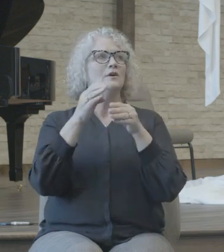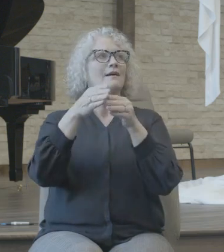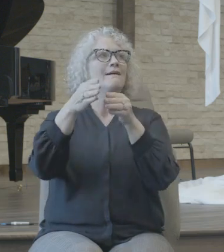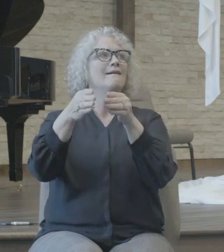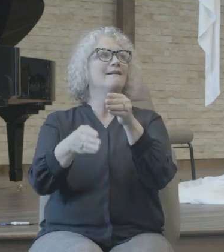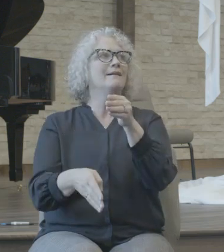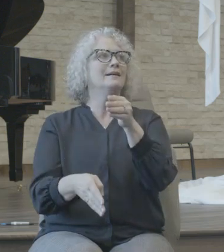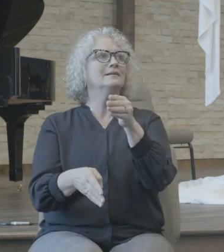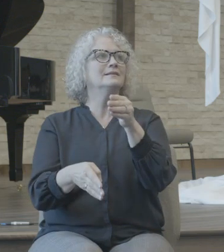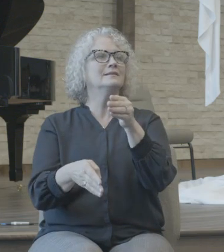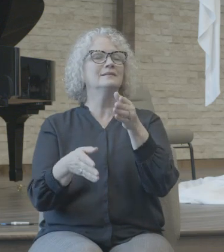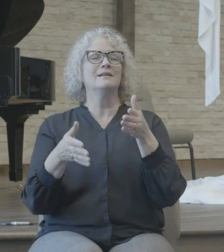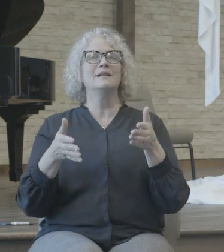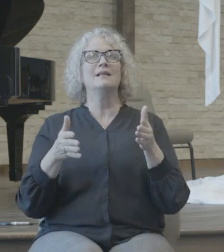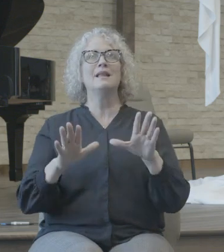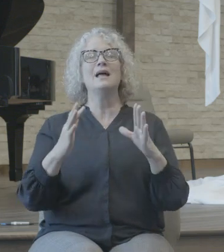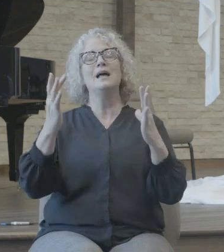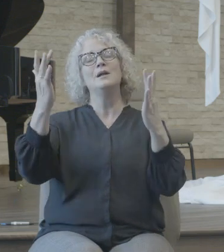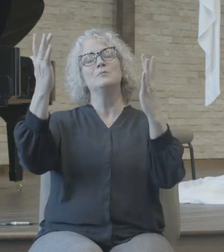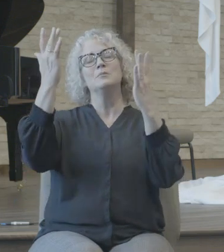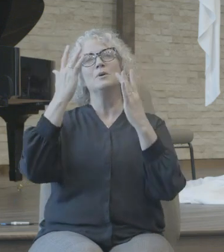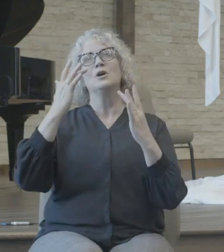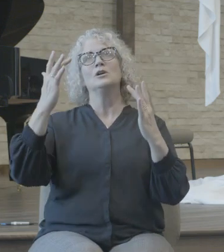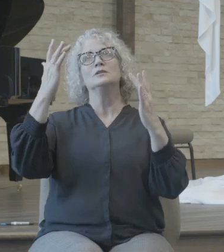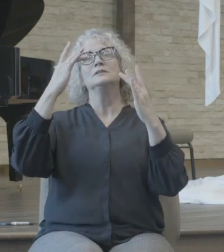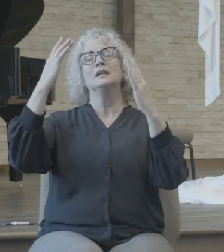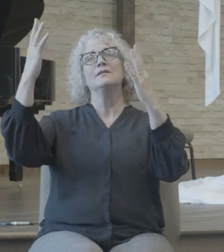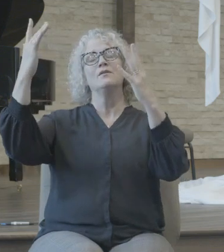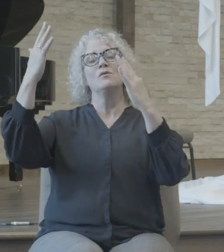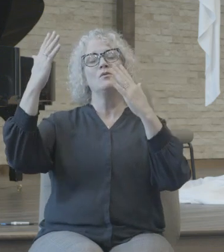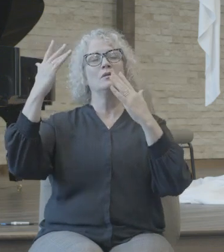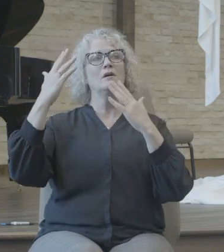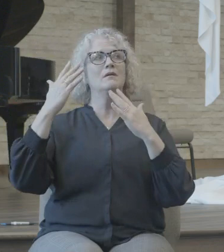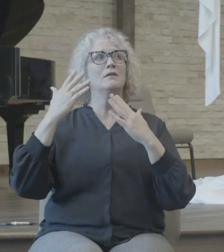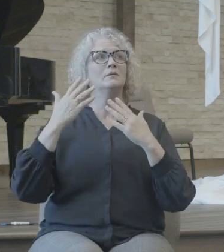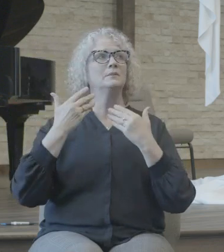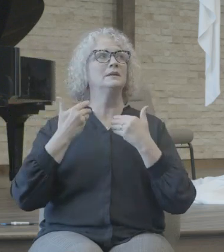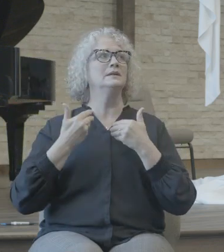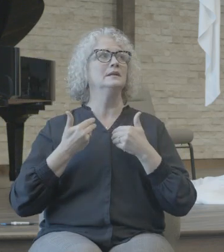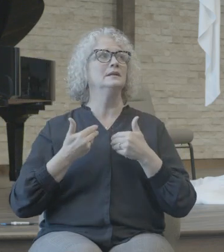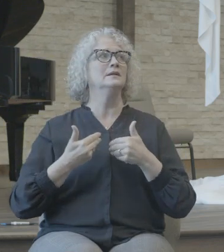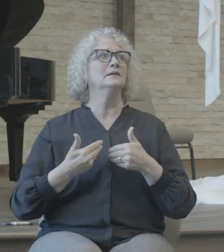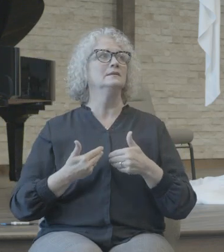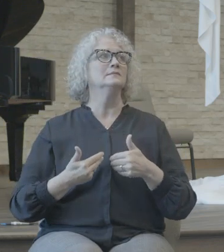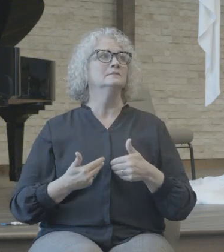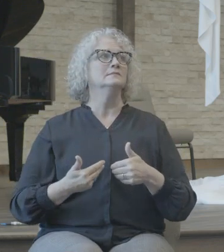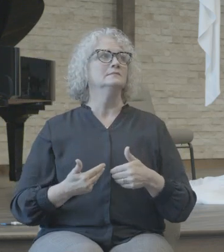Thank you.